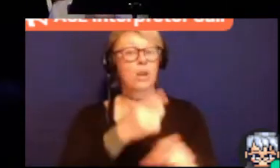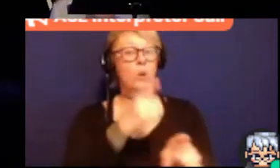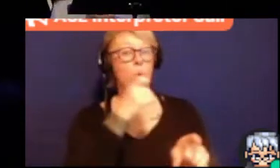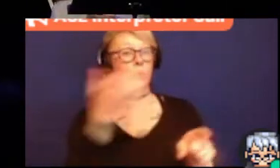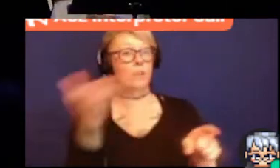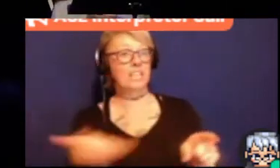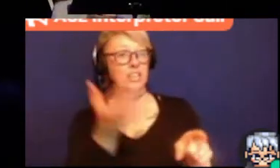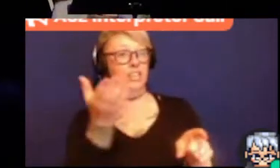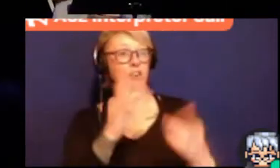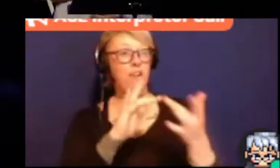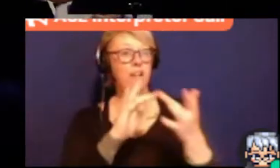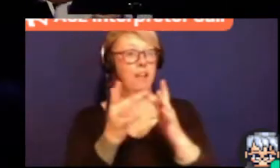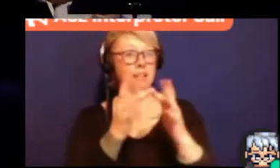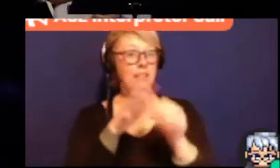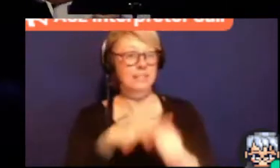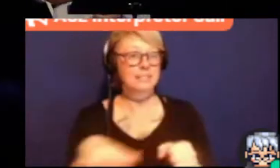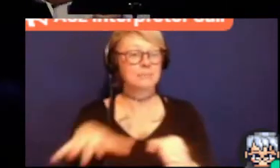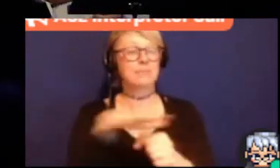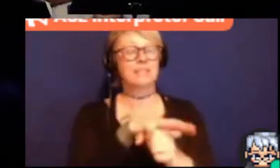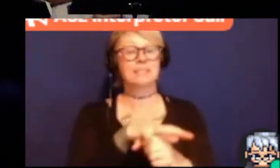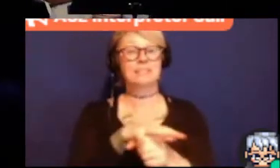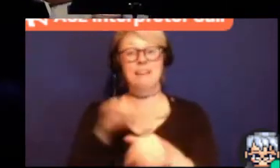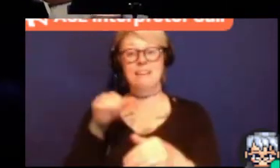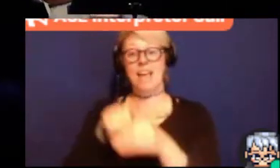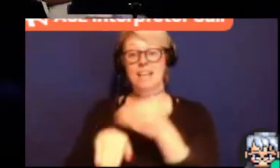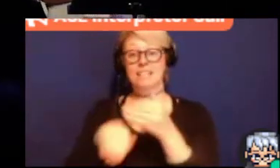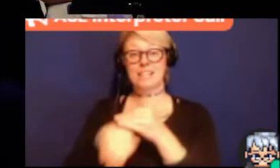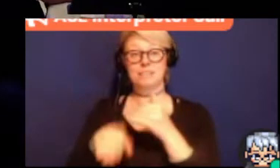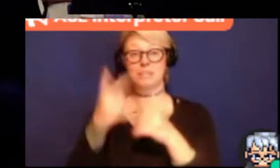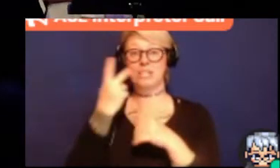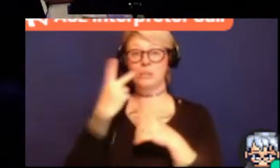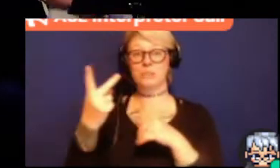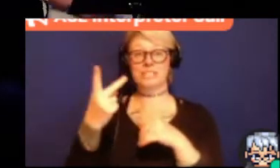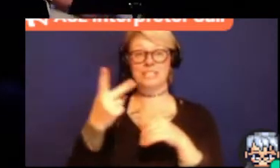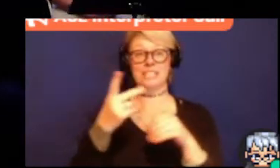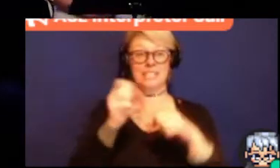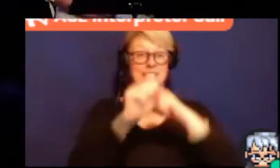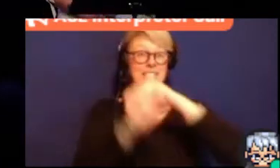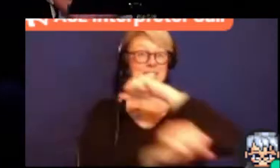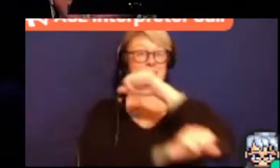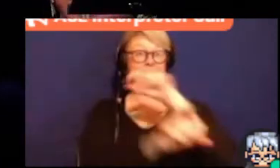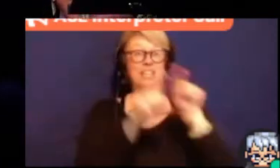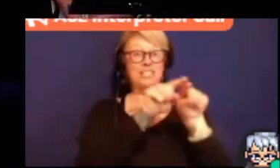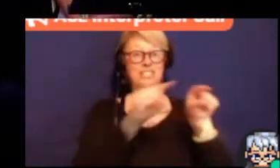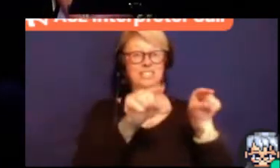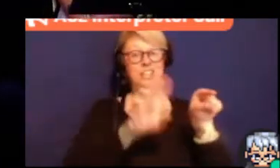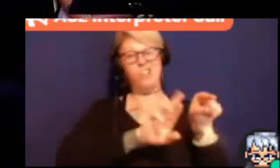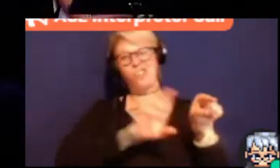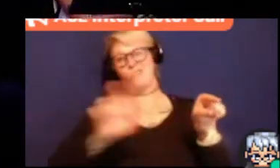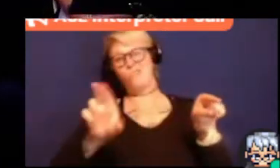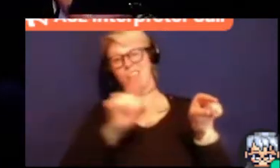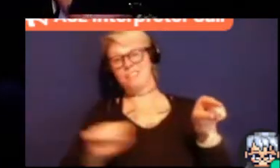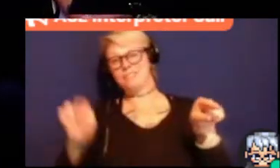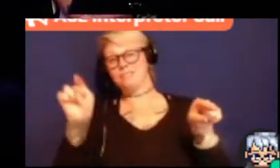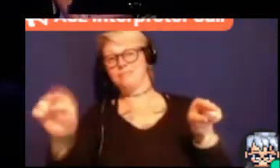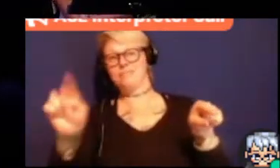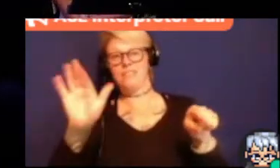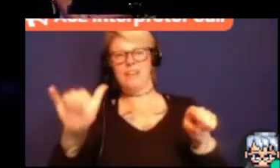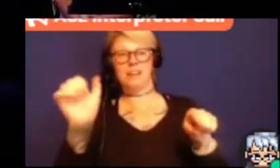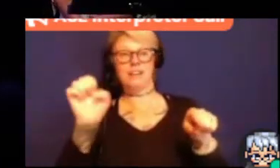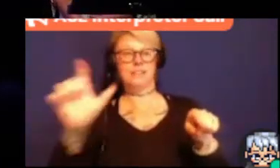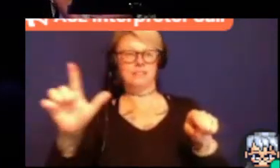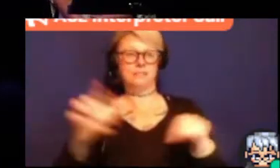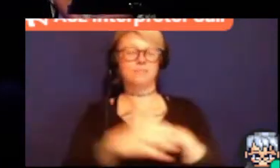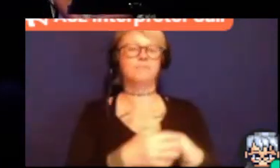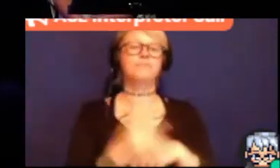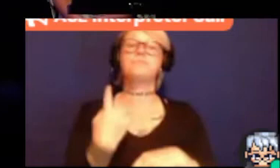the accessibility is just to the right of the virtual stage if you need it. We recognize the